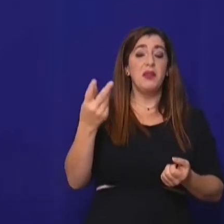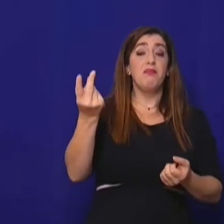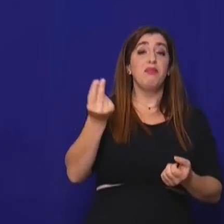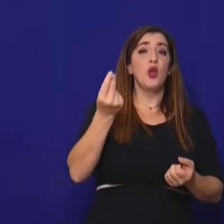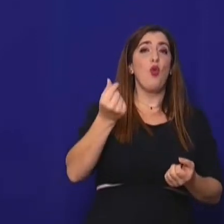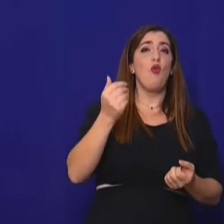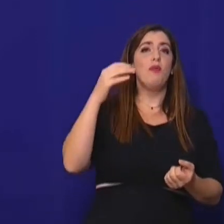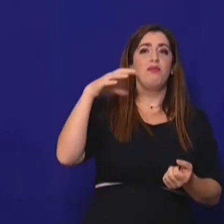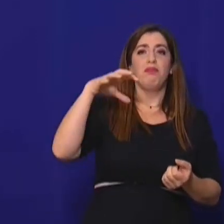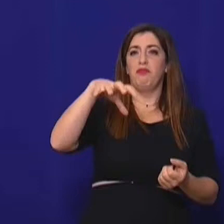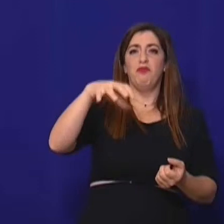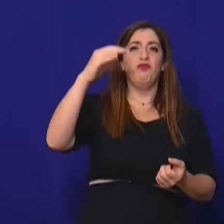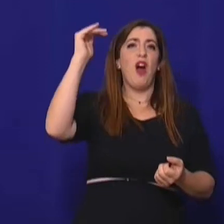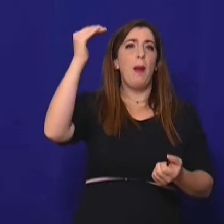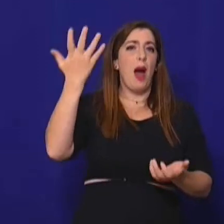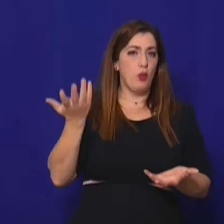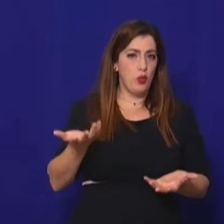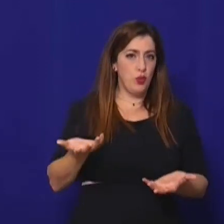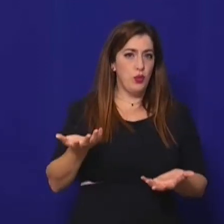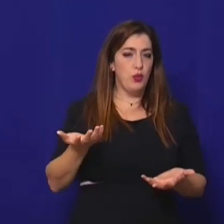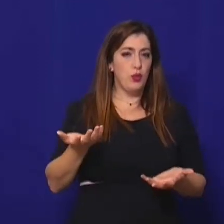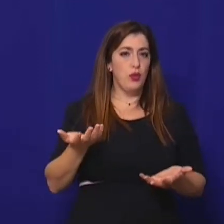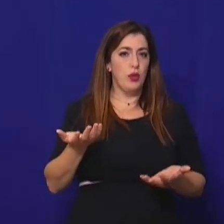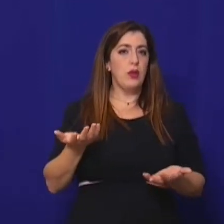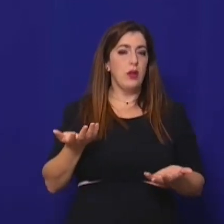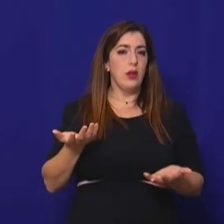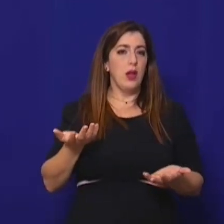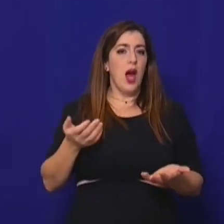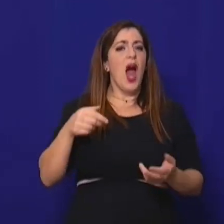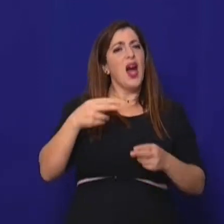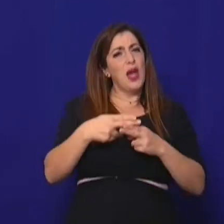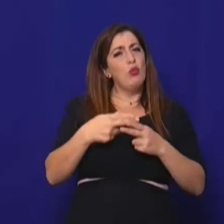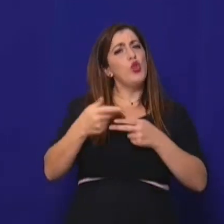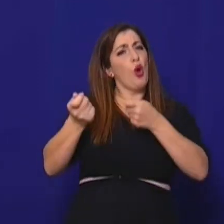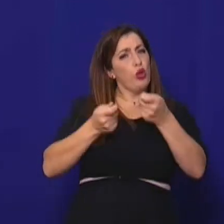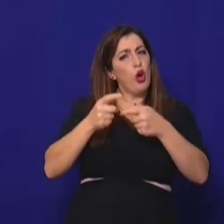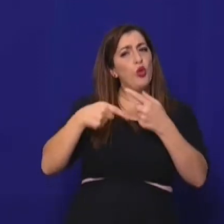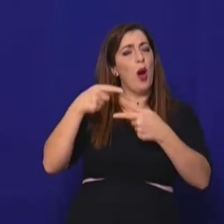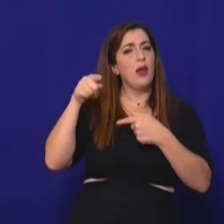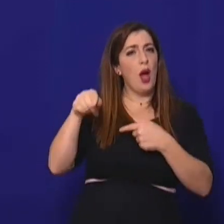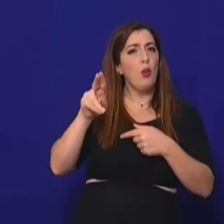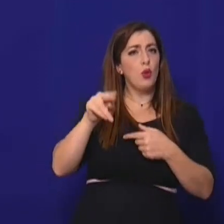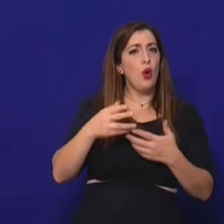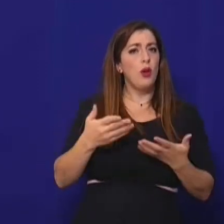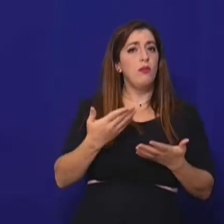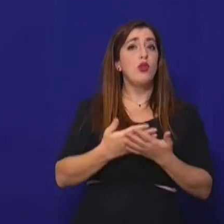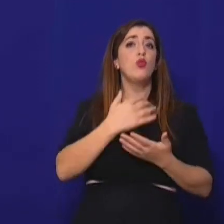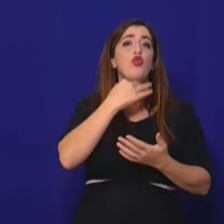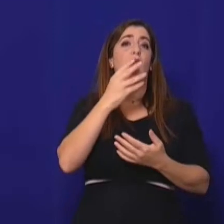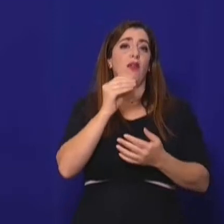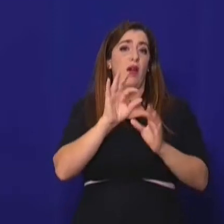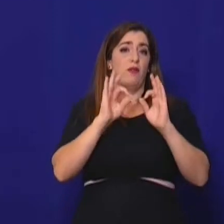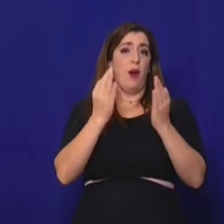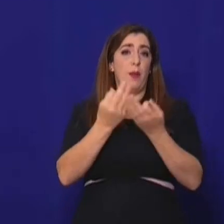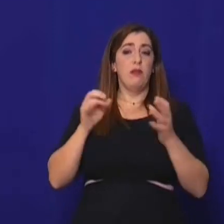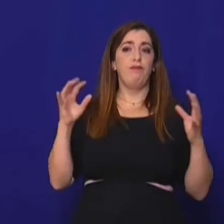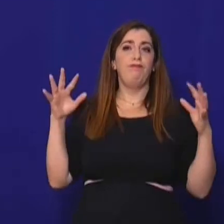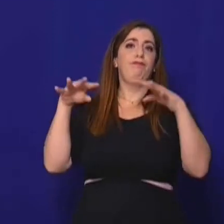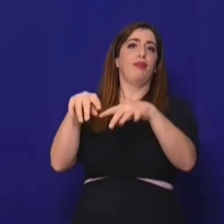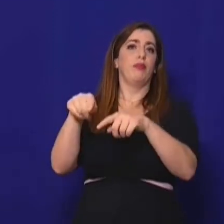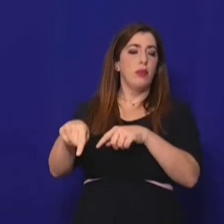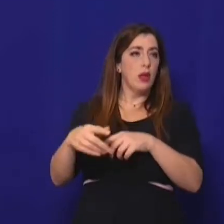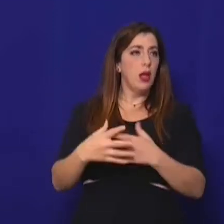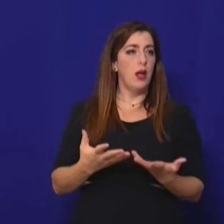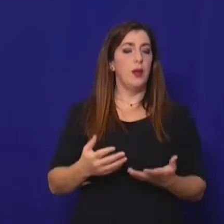saru ovvjament miżuri oħra kontra barjiet u każini, eċetera, biex dawn ma jinkisrux u ma jiġux infettati aktar nies.